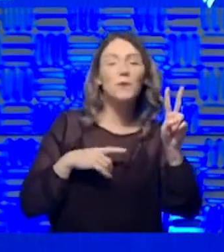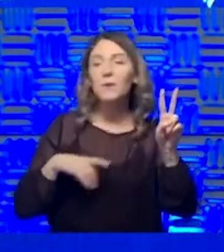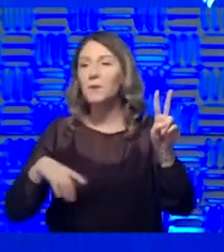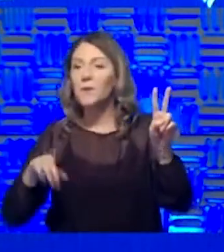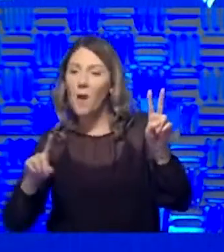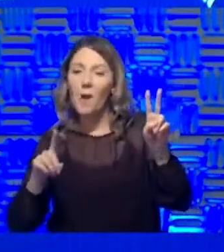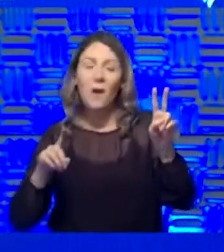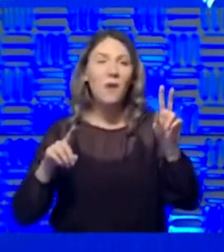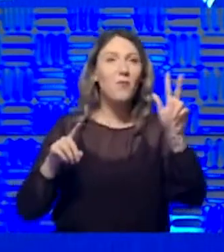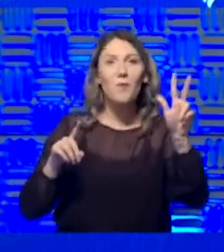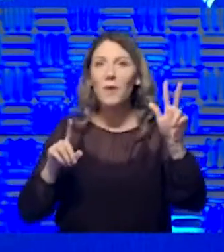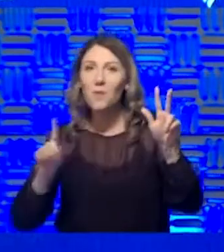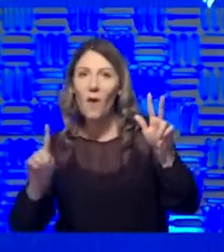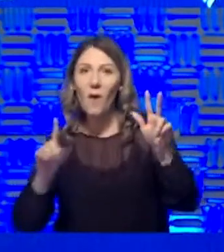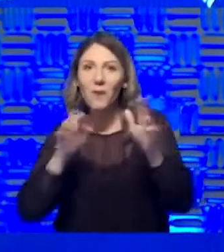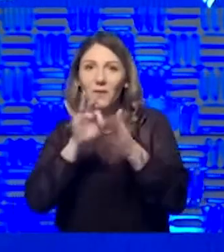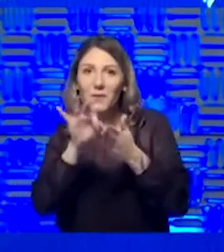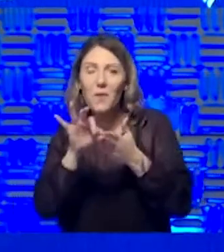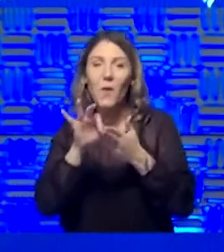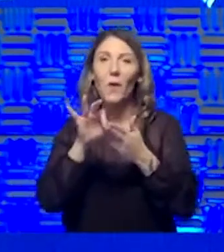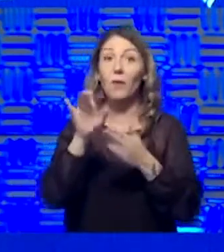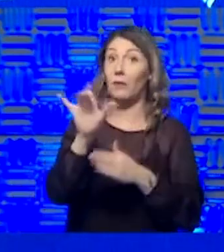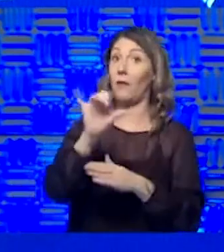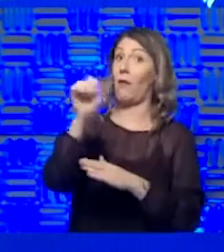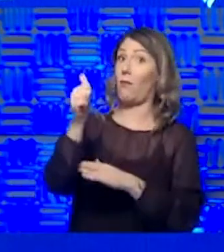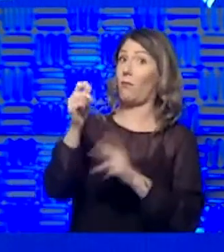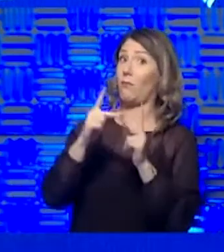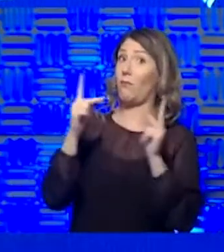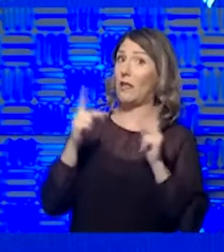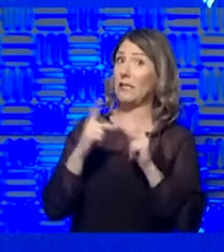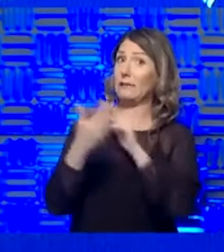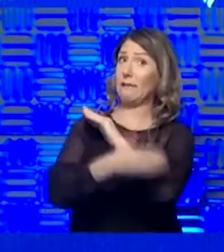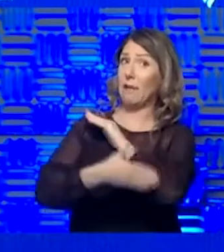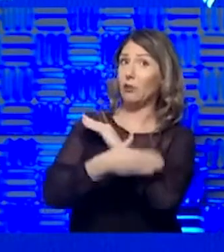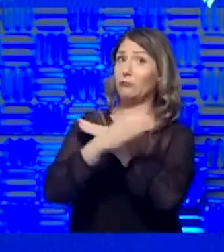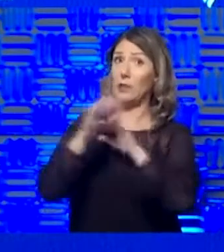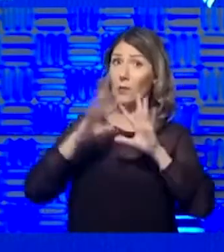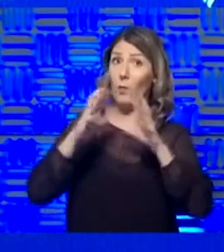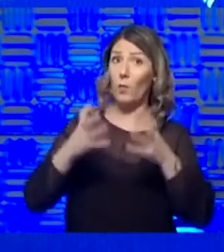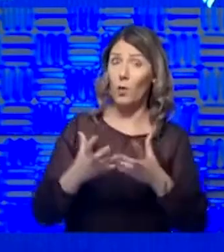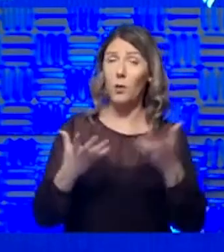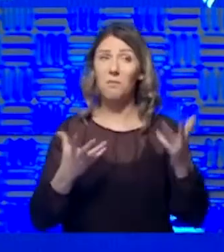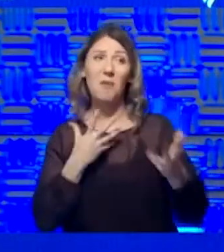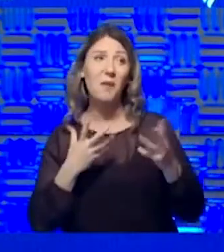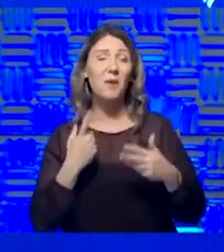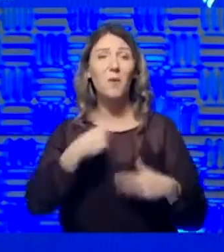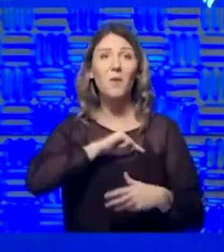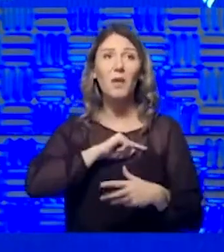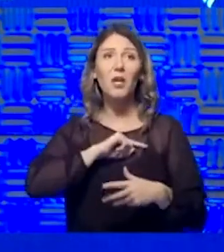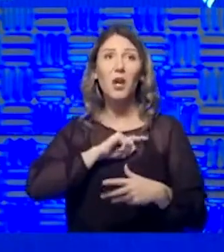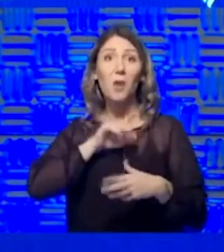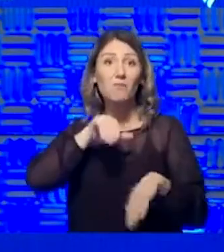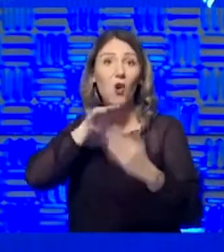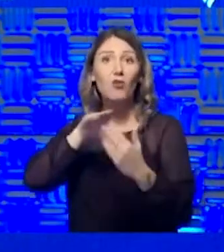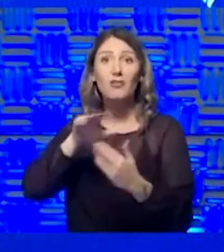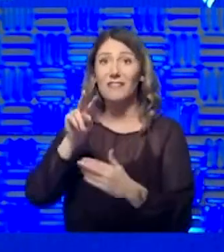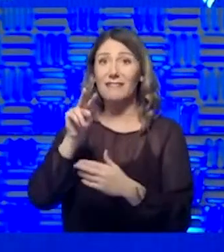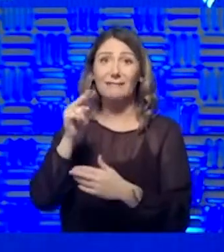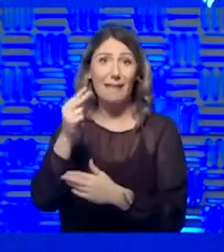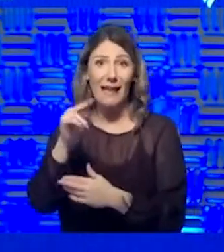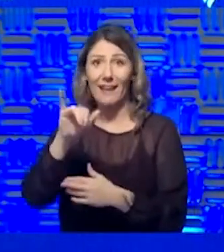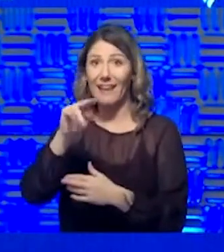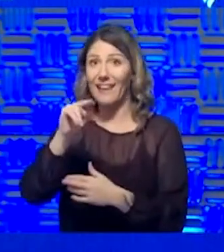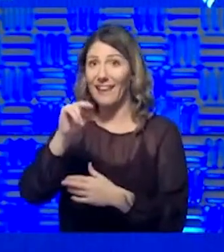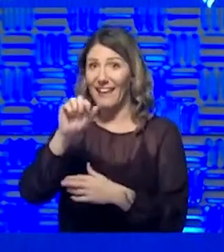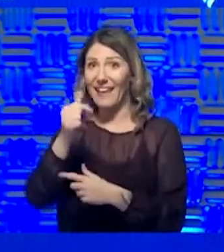country are, or regions of the world. But I would say we're still in the second inning, maybe getting into the third. But we got a long ways to go. A lot of